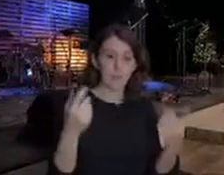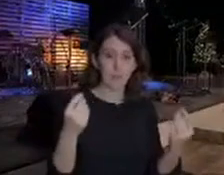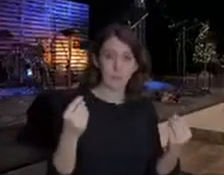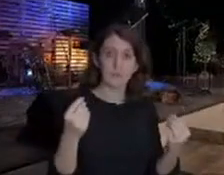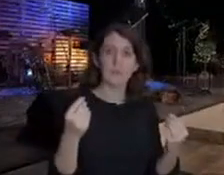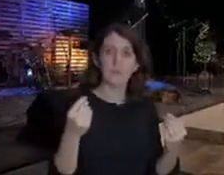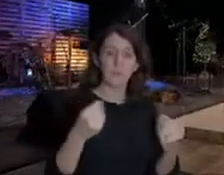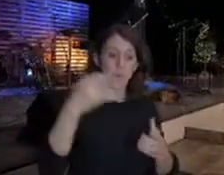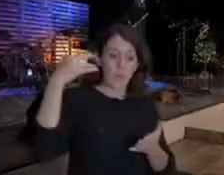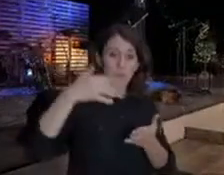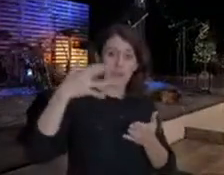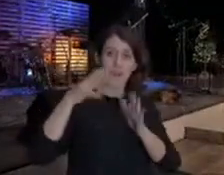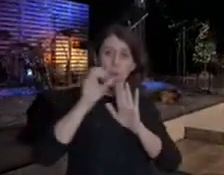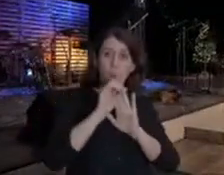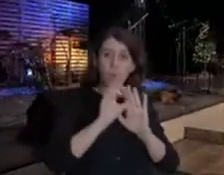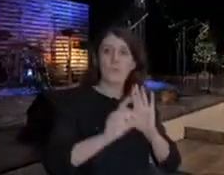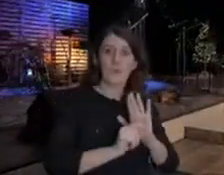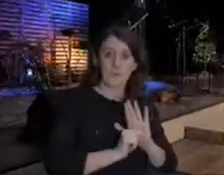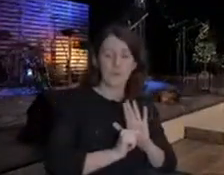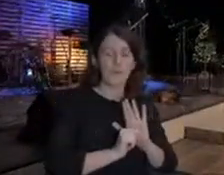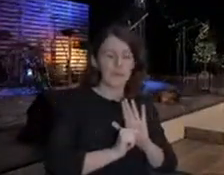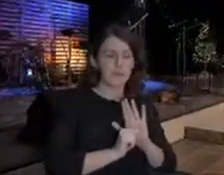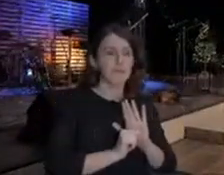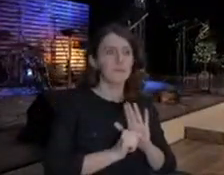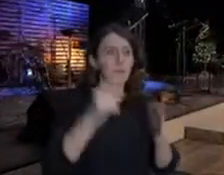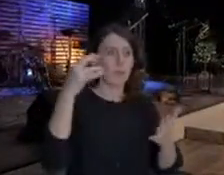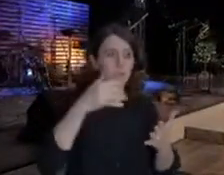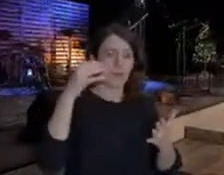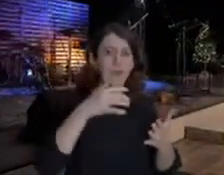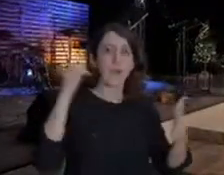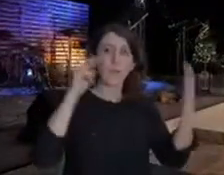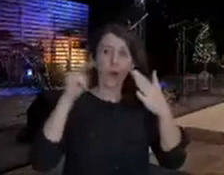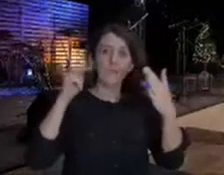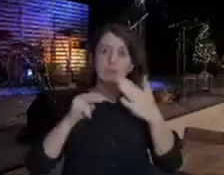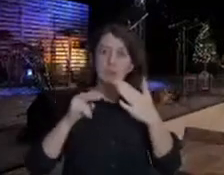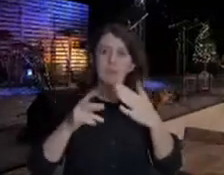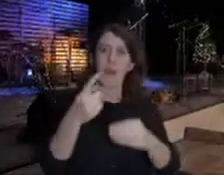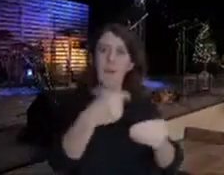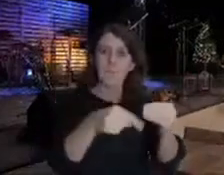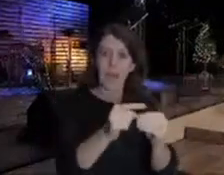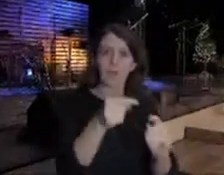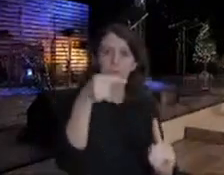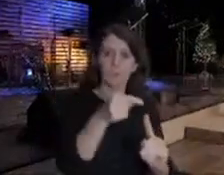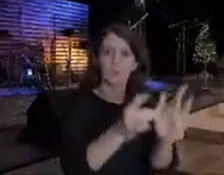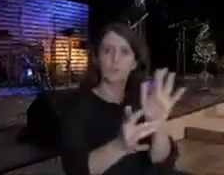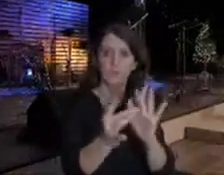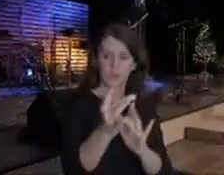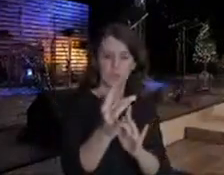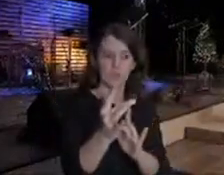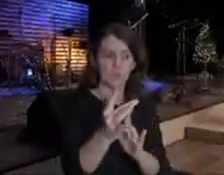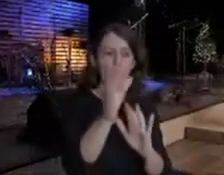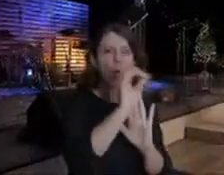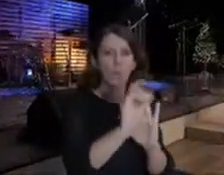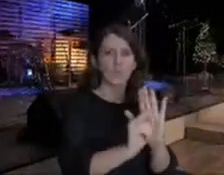going back to the Old Testament. We're looking at some of the prophecies of Jesus. We're looking at some of the things that the Old Testament